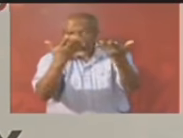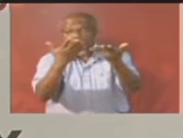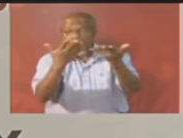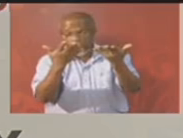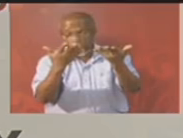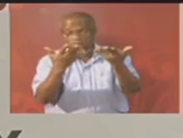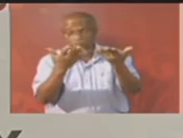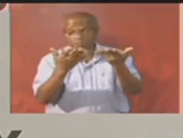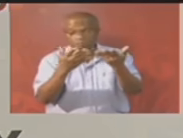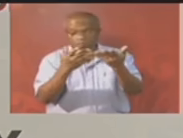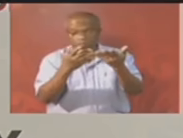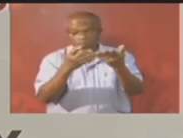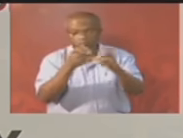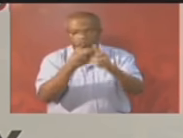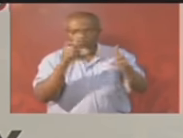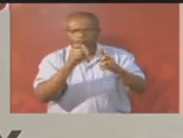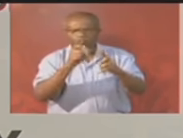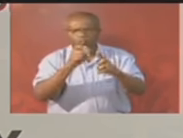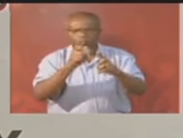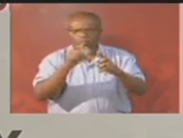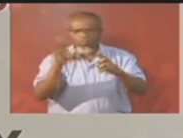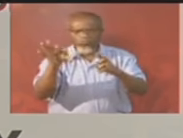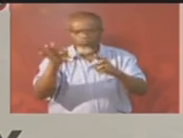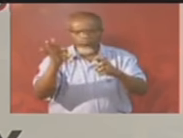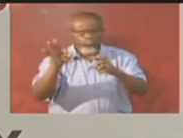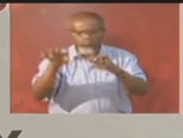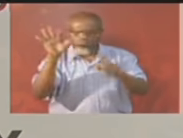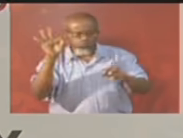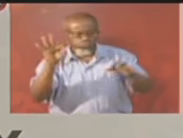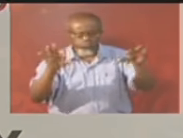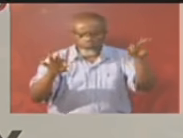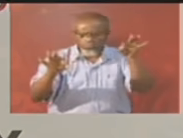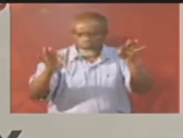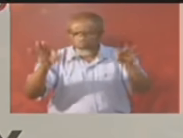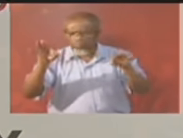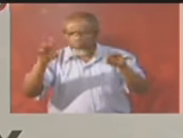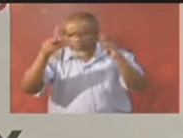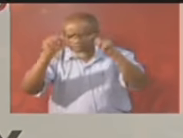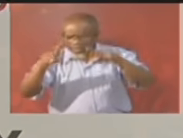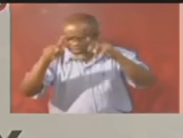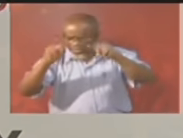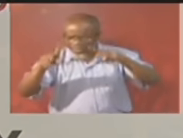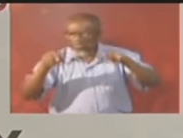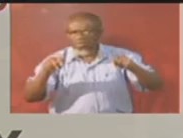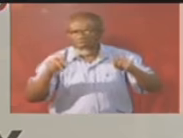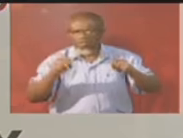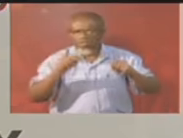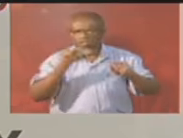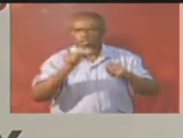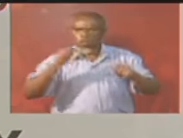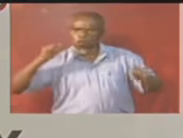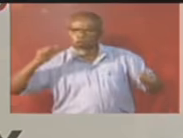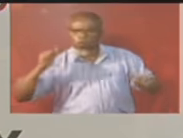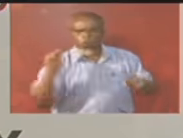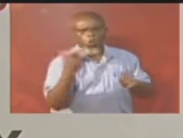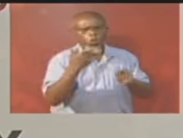random sampling of cases and detection of the variant will not represent all the cases of the variant that have occurred in the population.